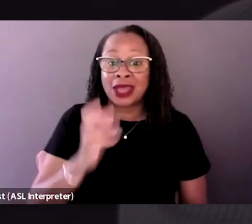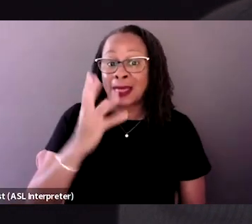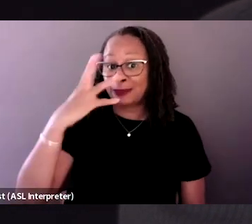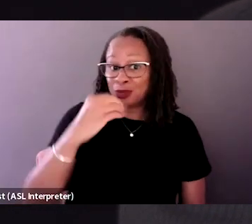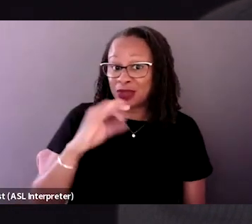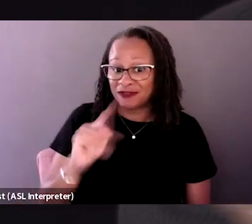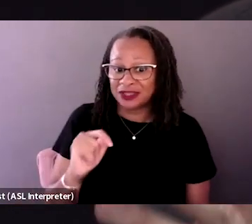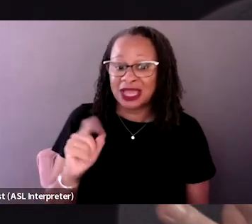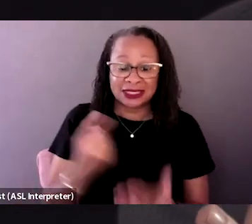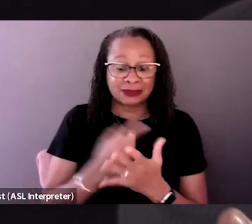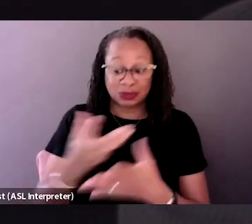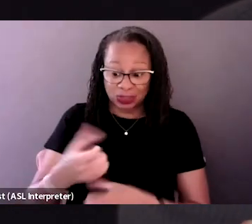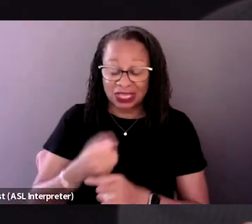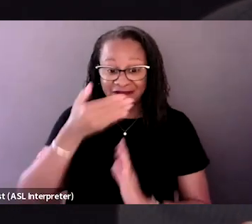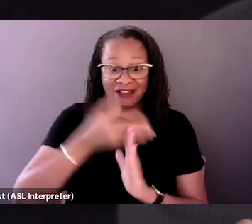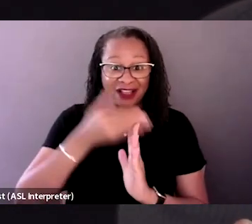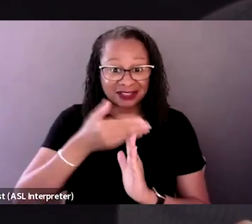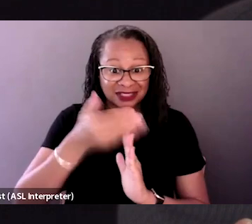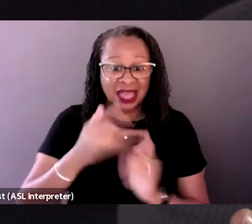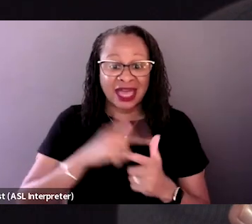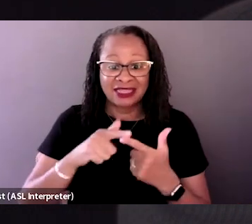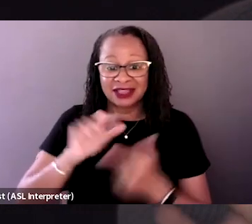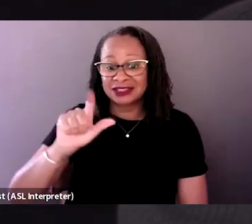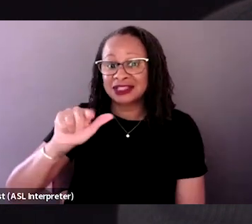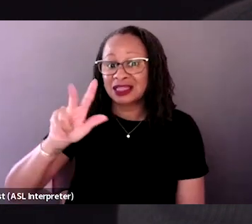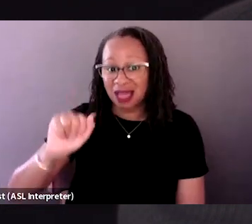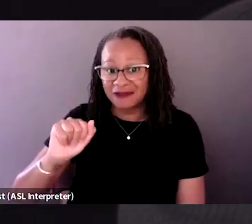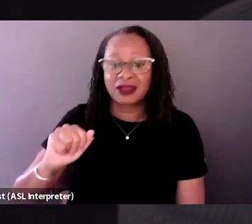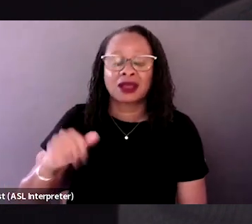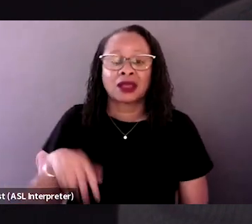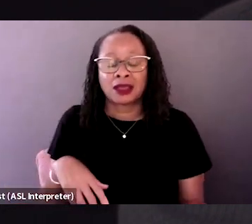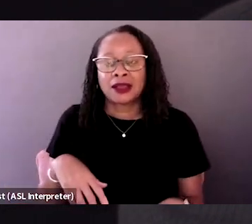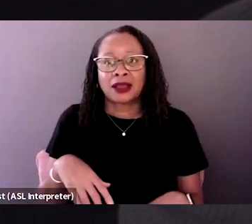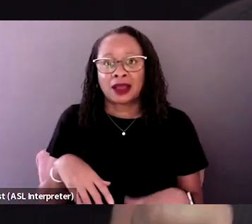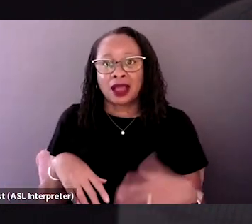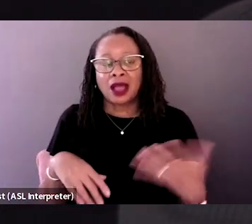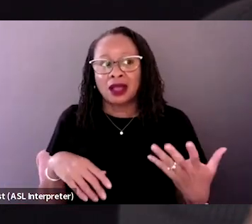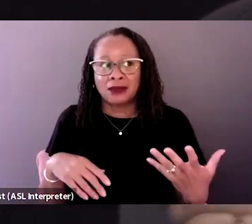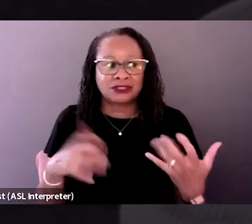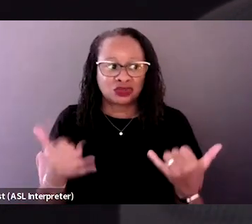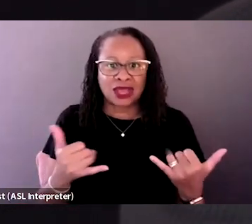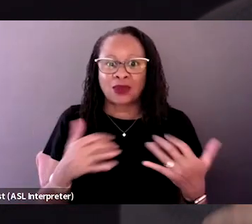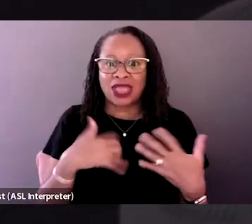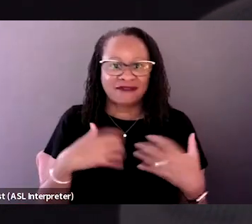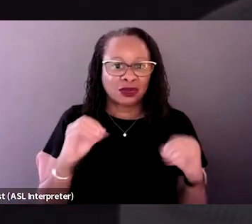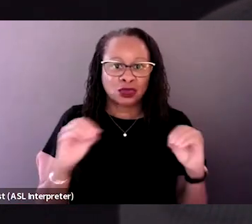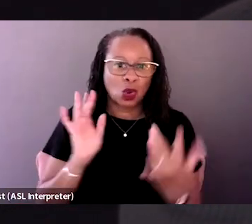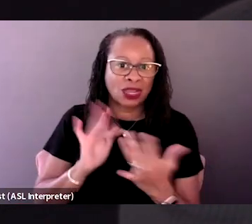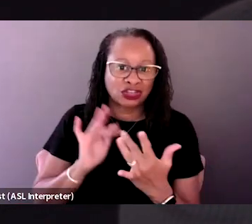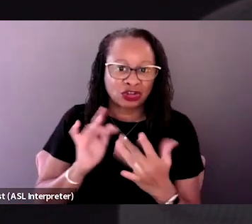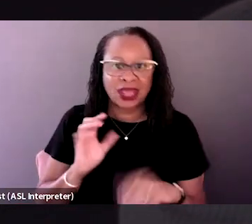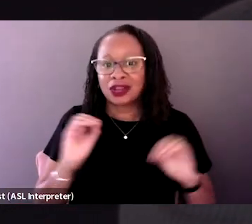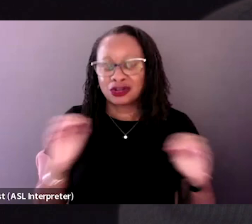to it. And sometimes we'd be getting these files, and then Slava would text me and he'd say, there's been shelling tonight, the internet's out, the power's out, the heat is